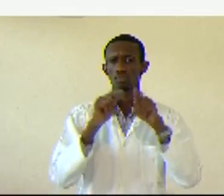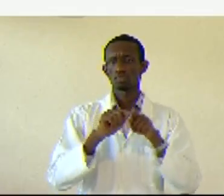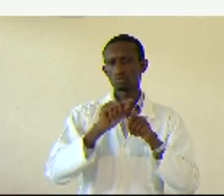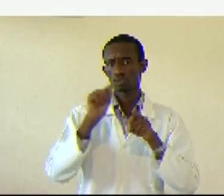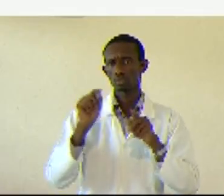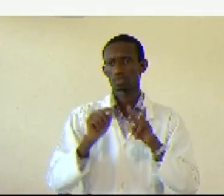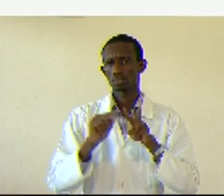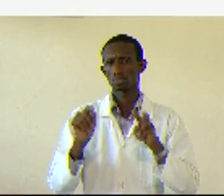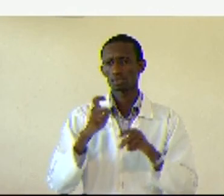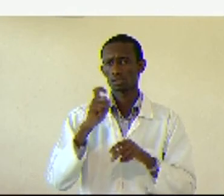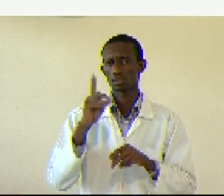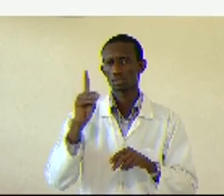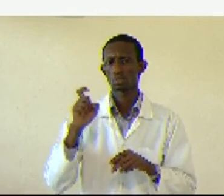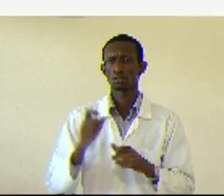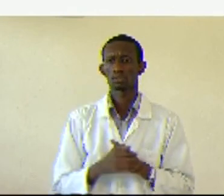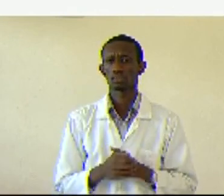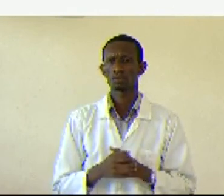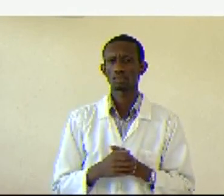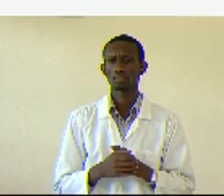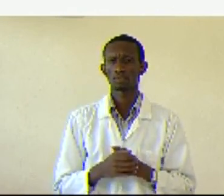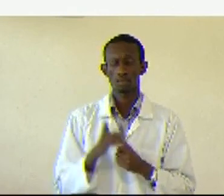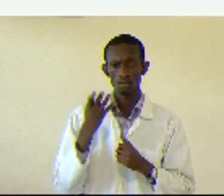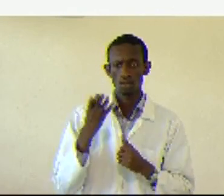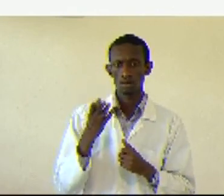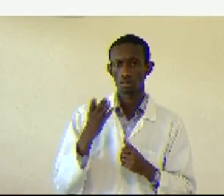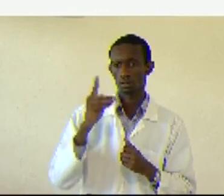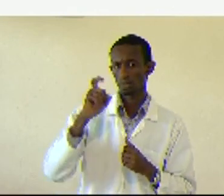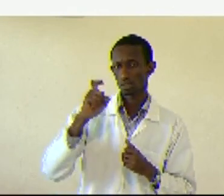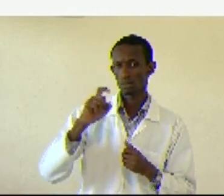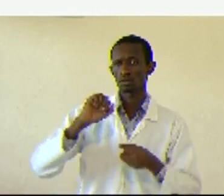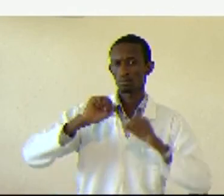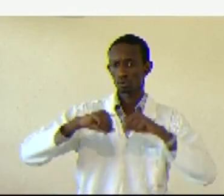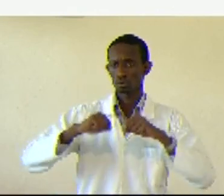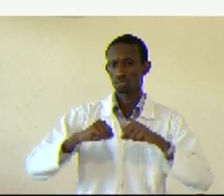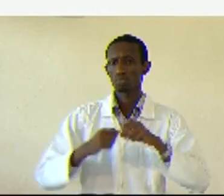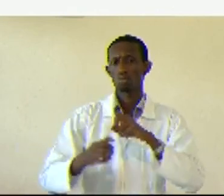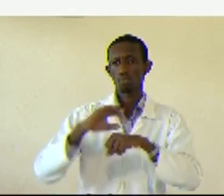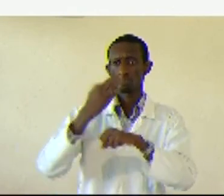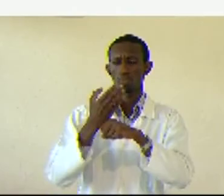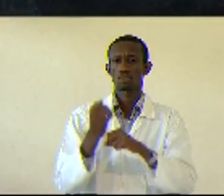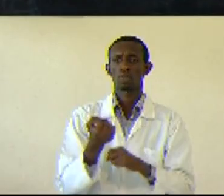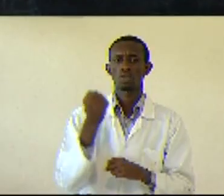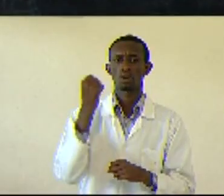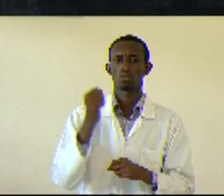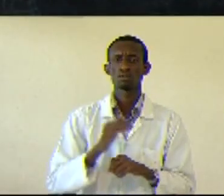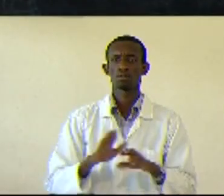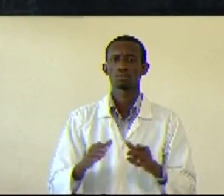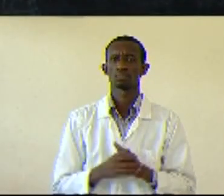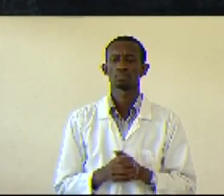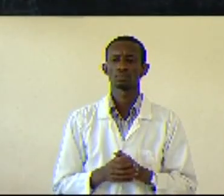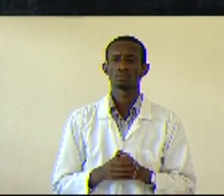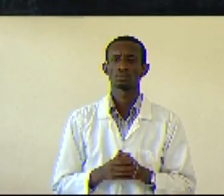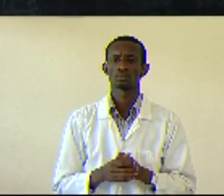of x dx. This square root of x can be written as x power half. And you apply the formula,